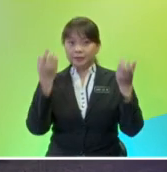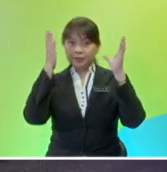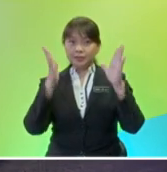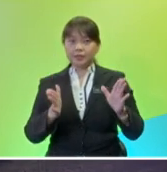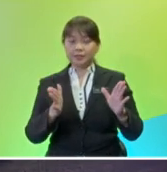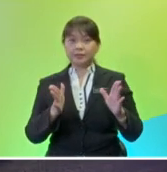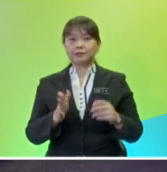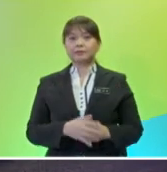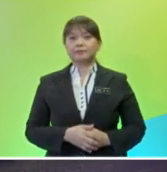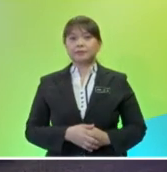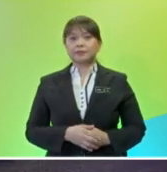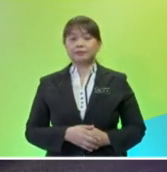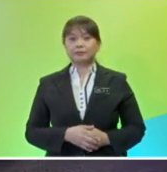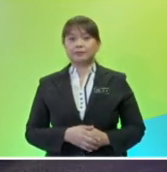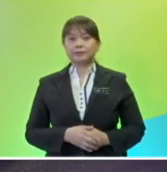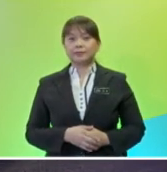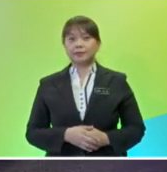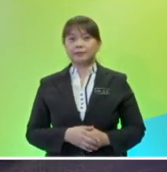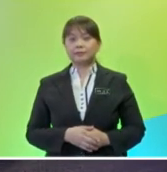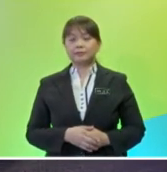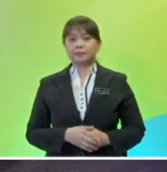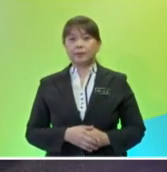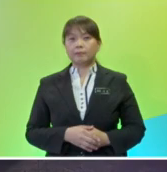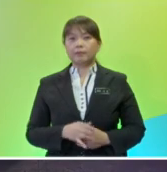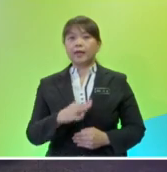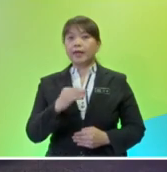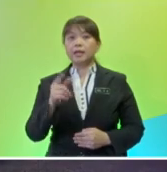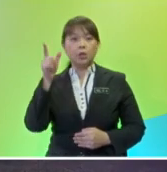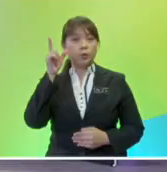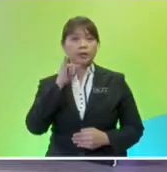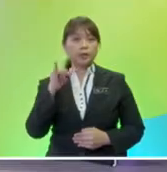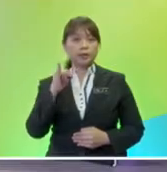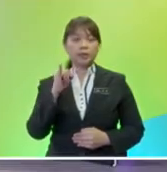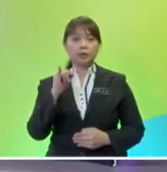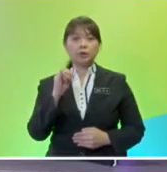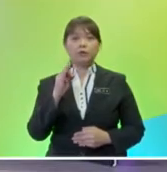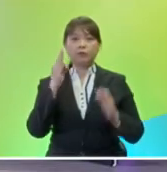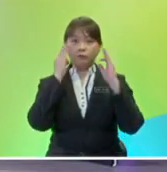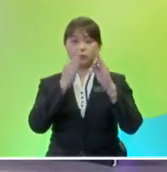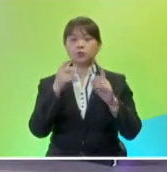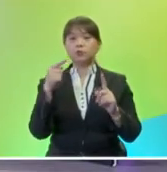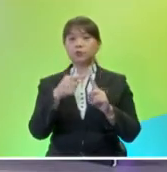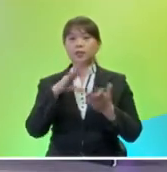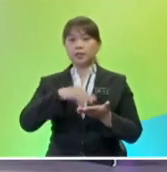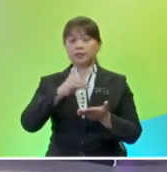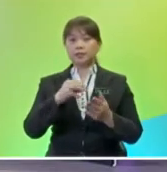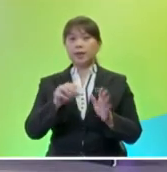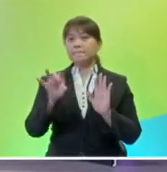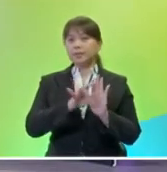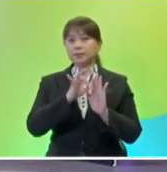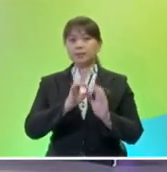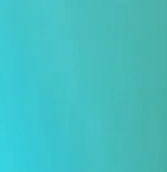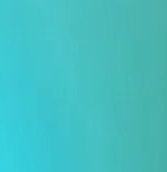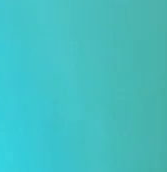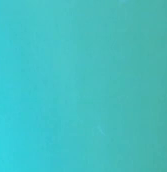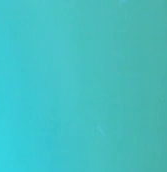Shafika? I'm great and I'm looking forward to learning about magnets. Yep. But before that, I would first like to introduce as well our sign